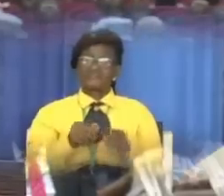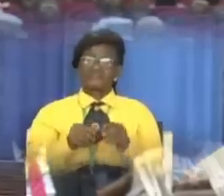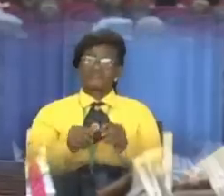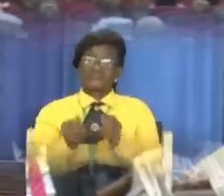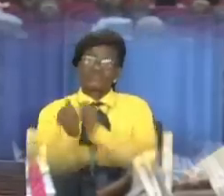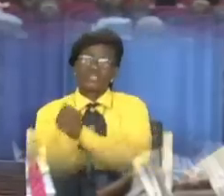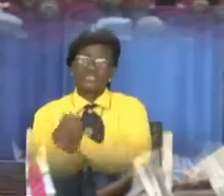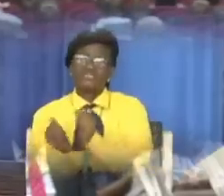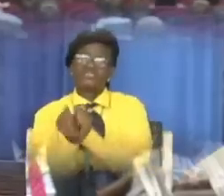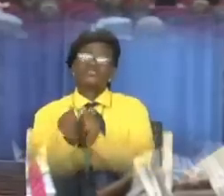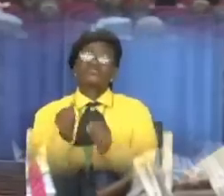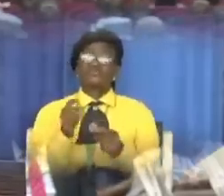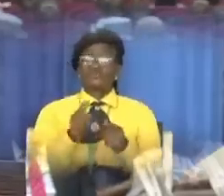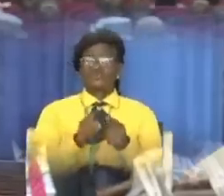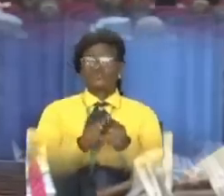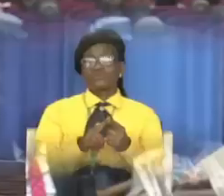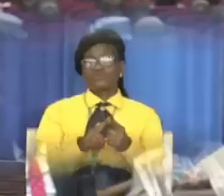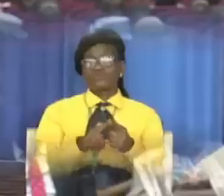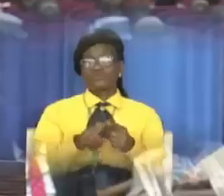chained to two soldiers,